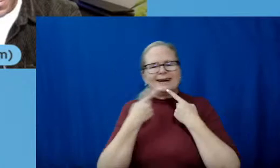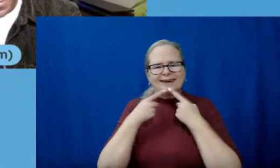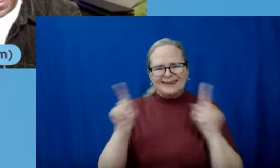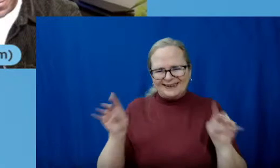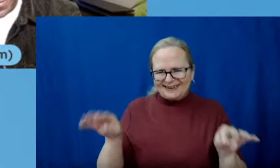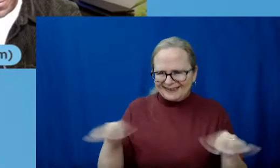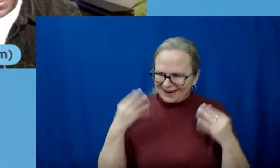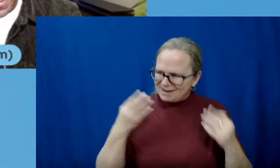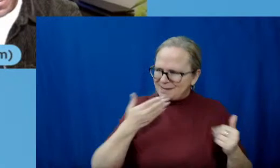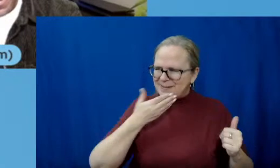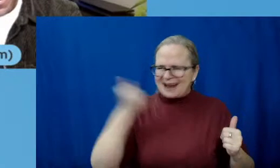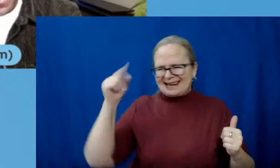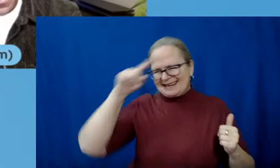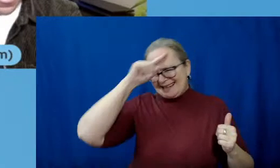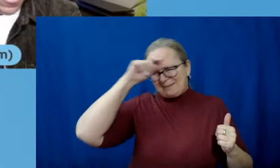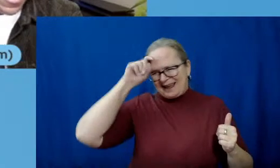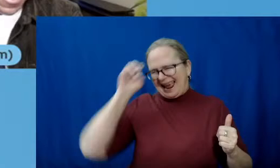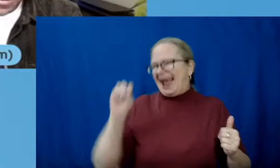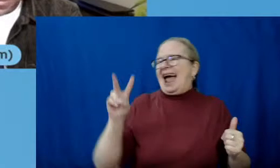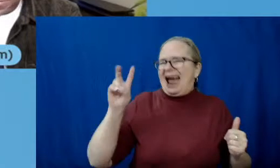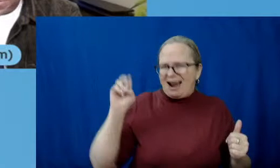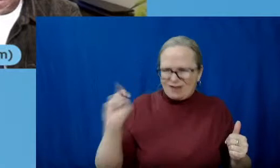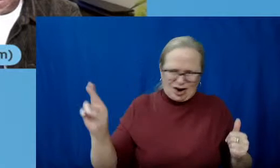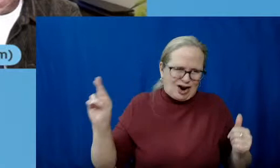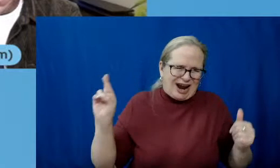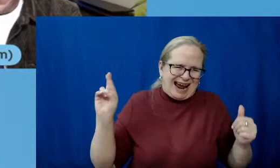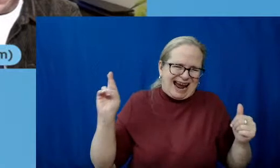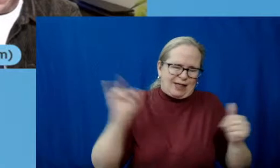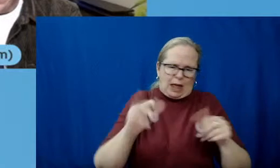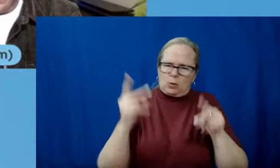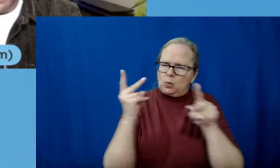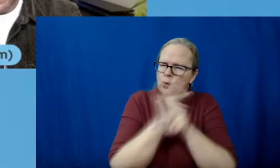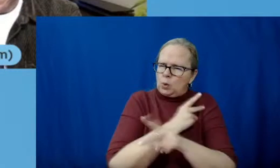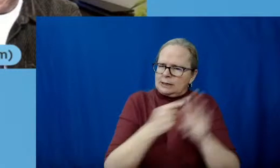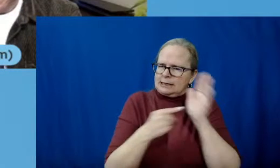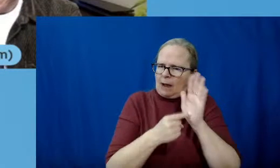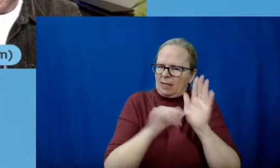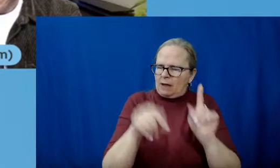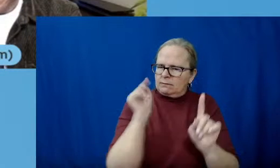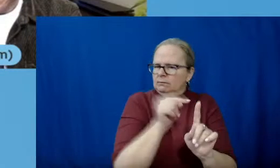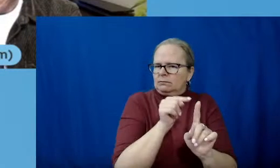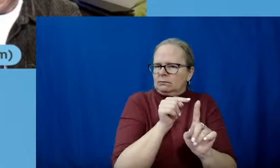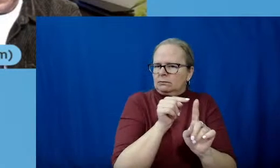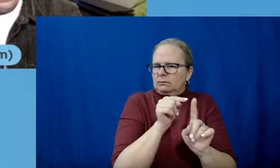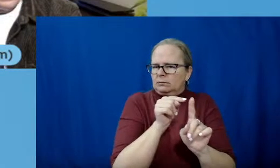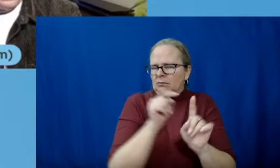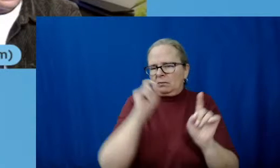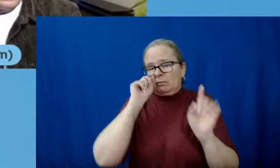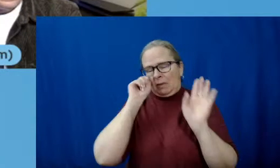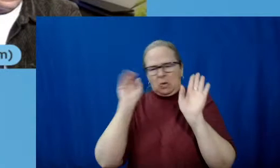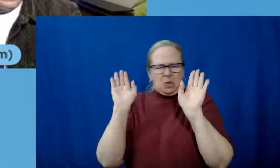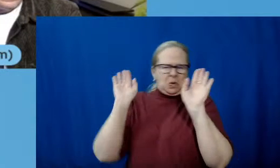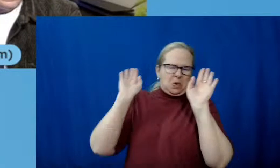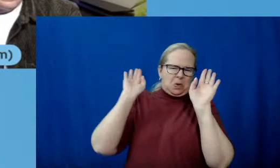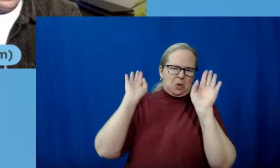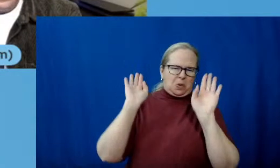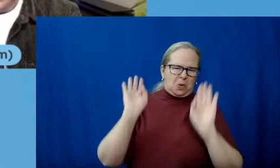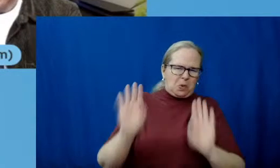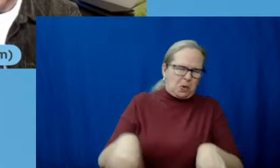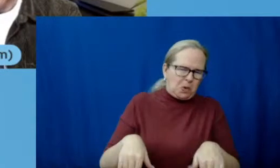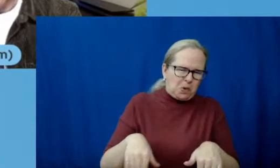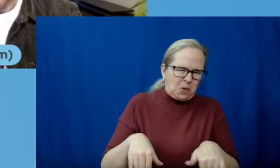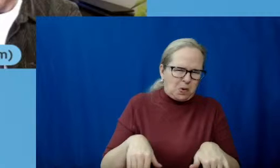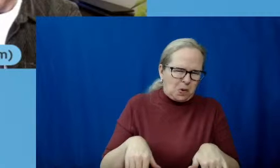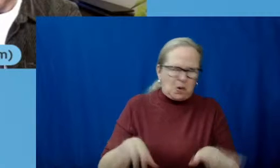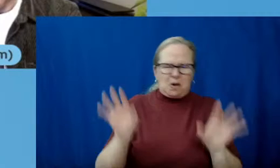a corner that he's had trouble backing out of. When he said, for example, last year, he would never bring in a vaccine passport. Then